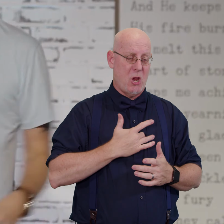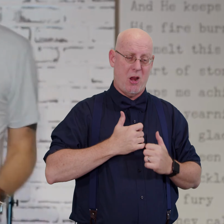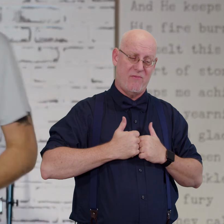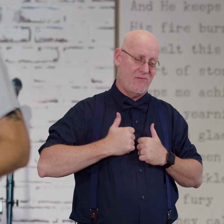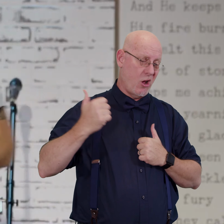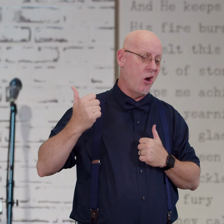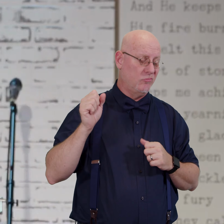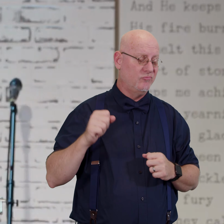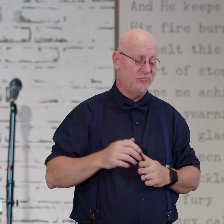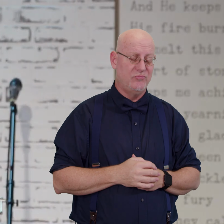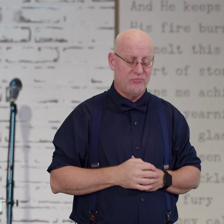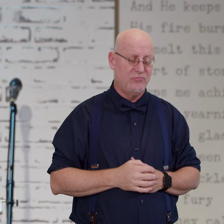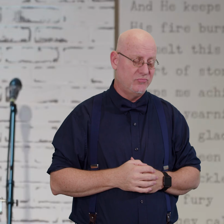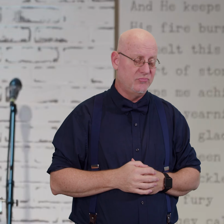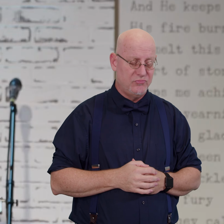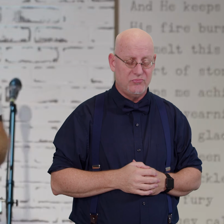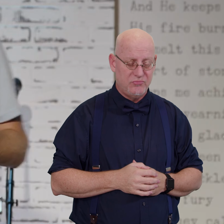from the Lord.